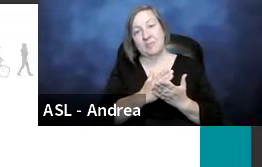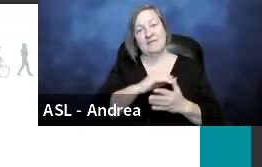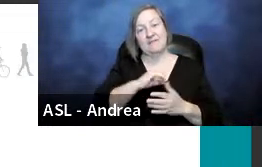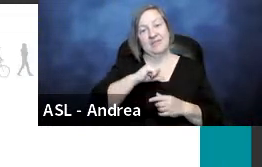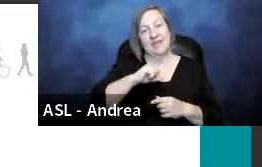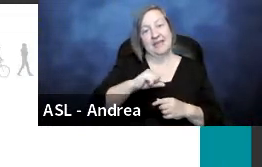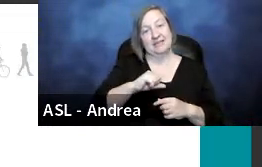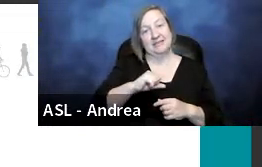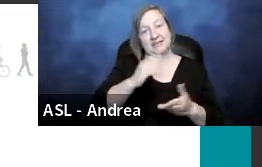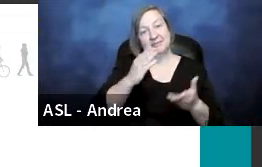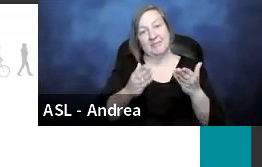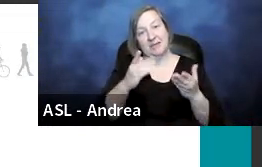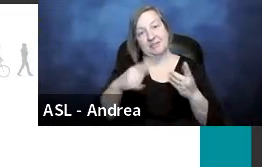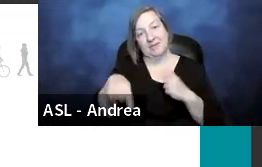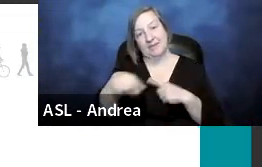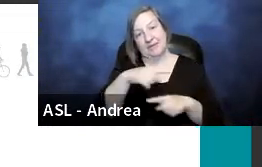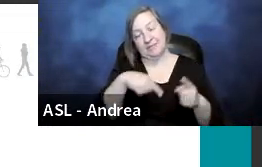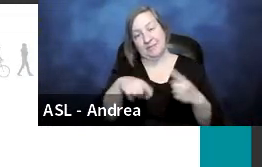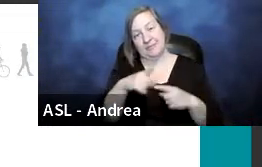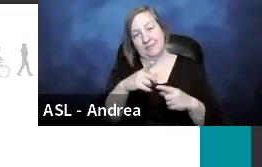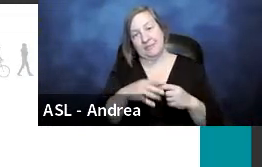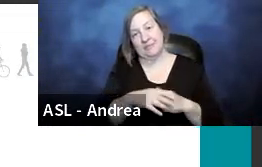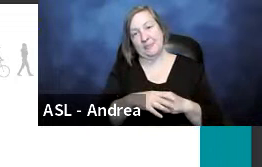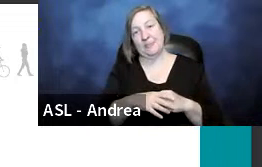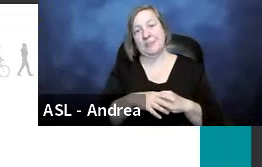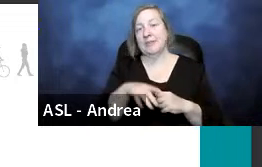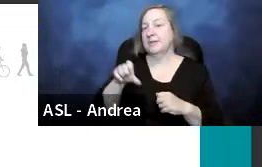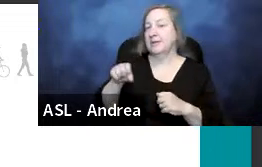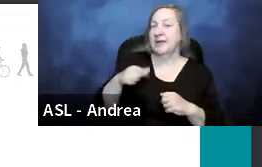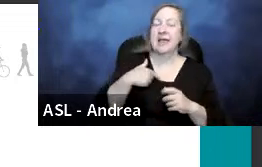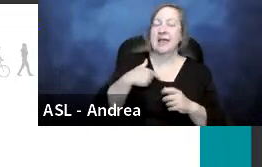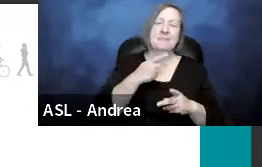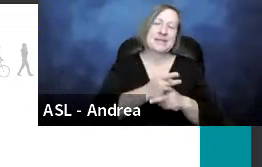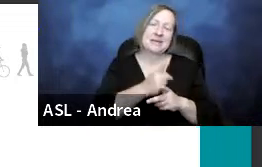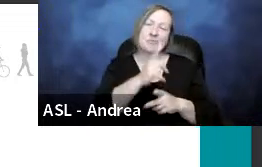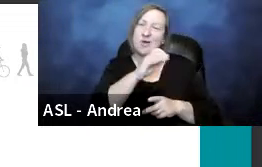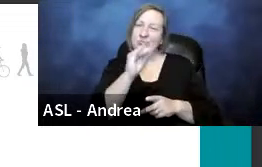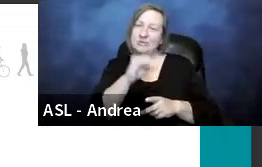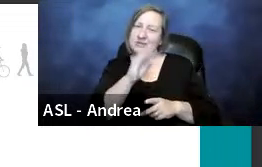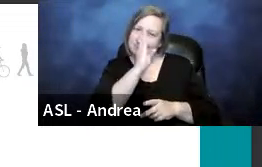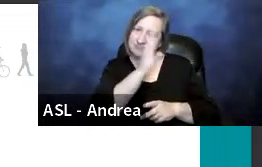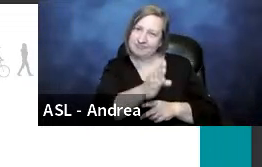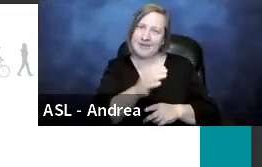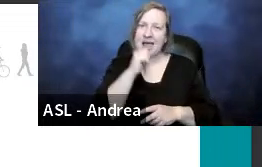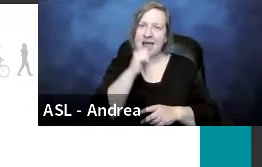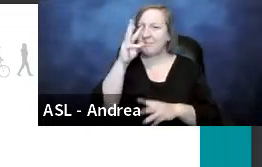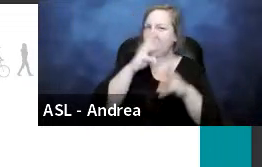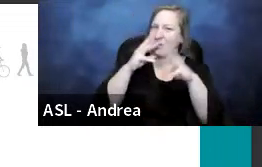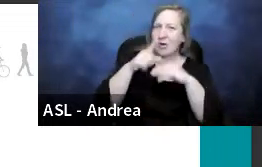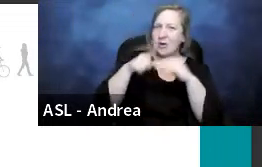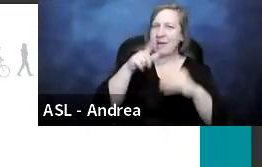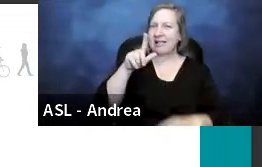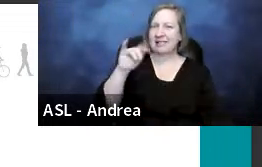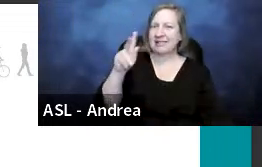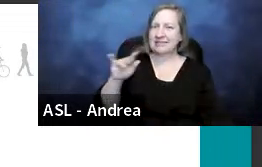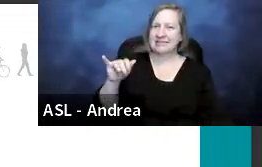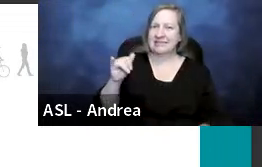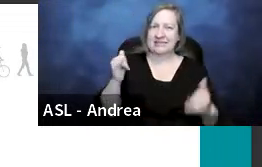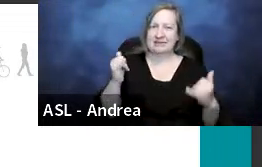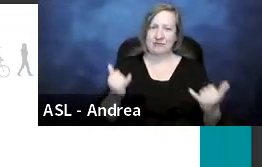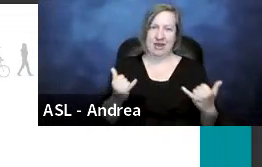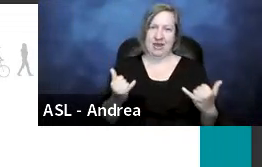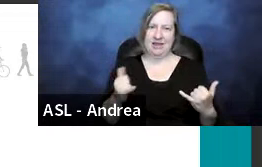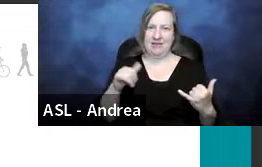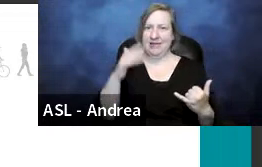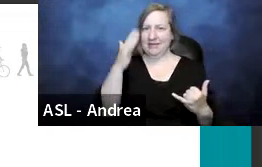hesitation might be? I'm going to keep it 100. I'm not really worried about Lizzie right now. And I think that's